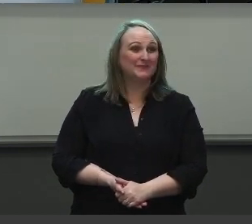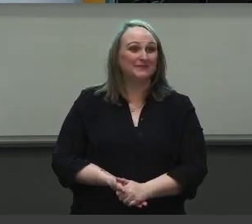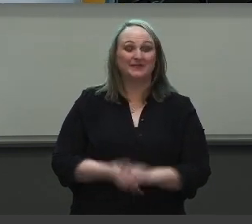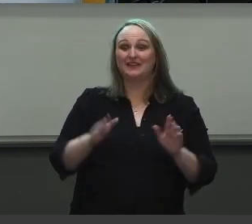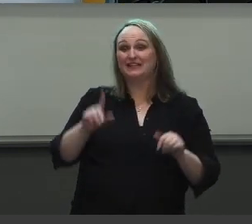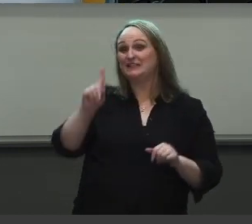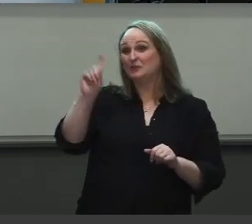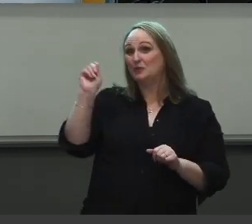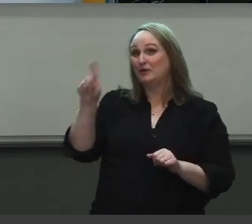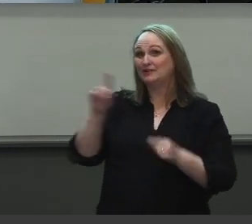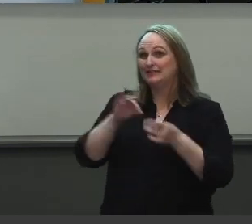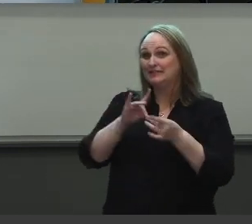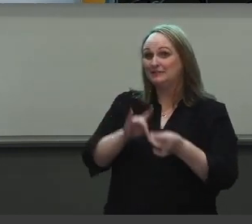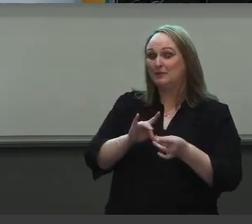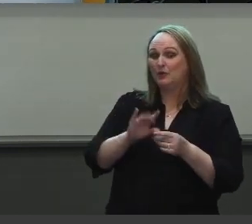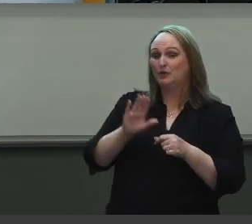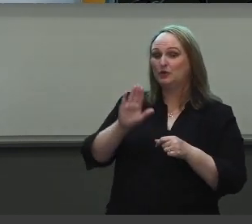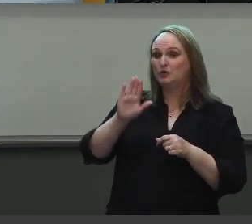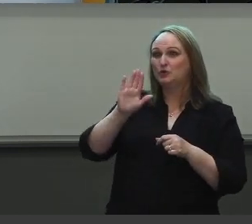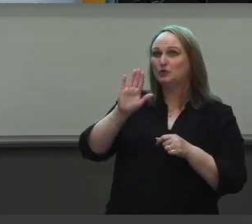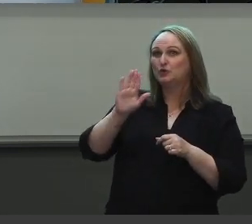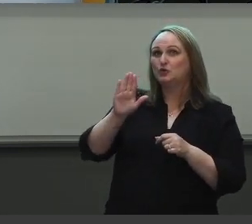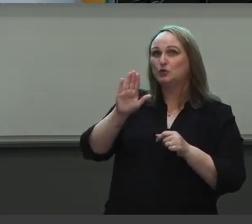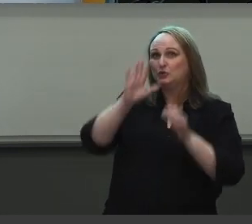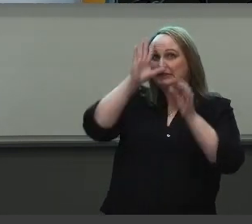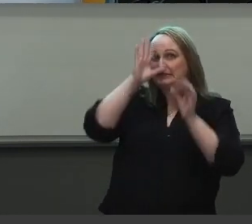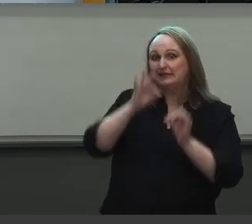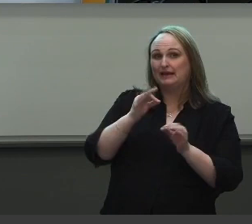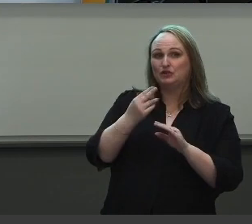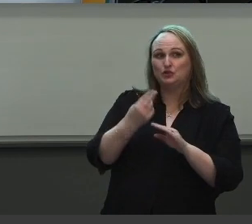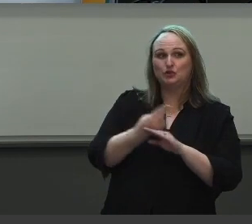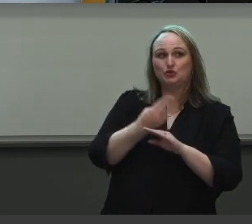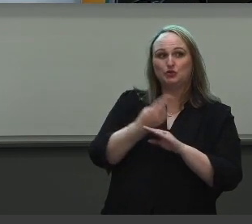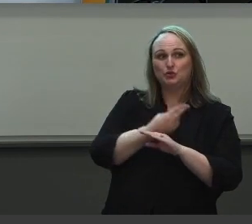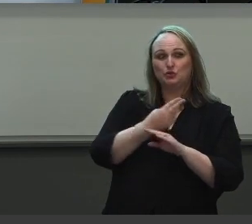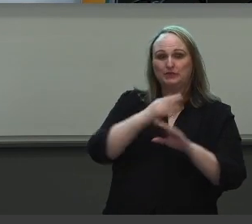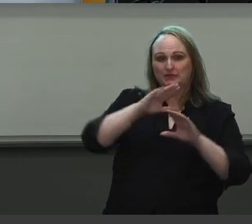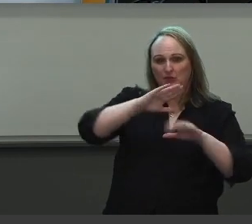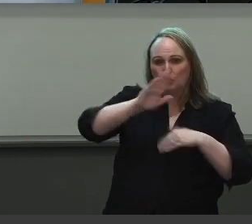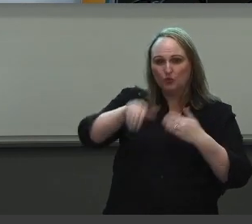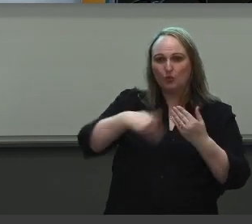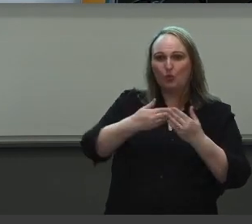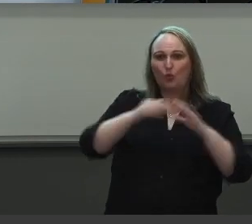Just a question about your choice to use the mean of the whole group as your sort